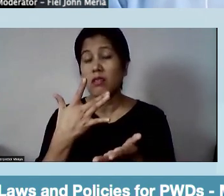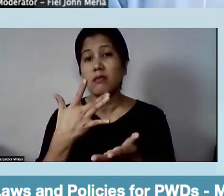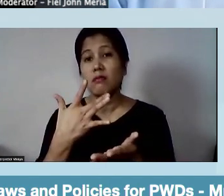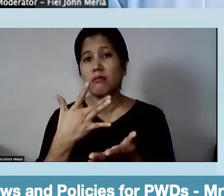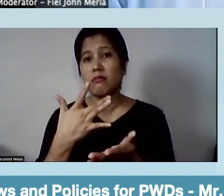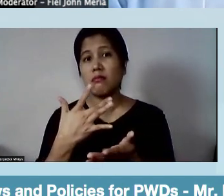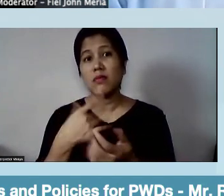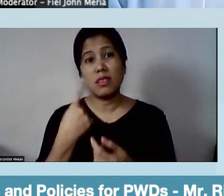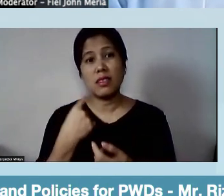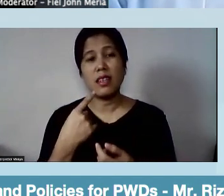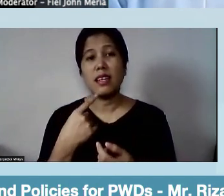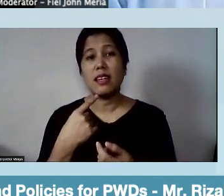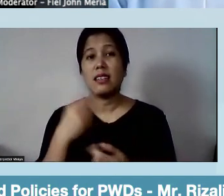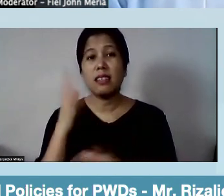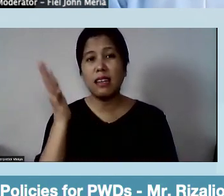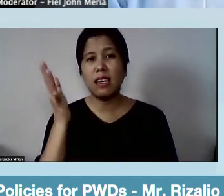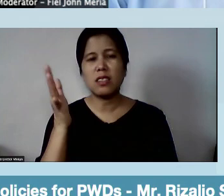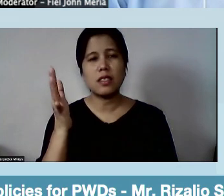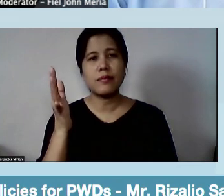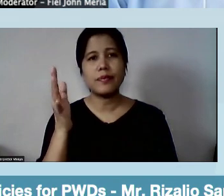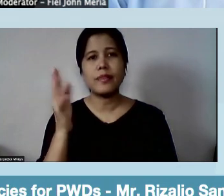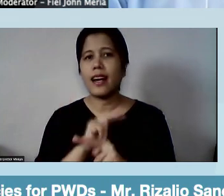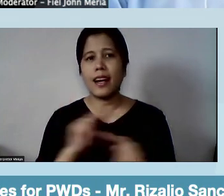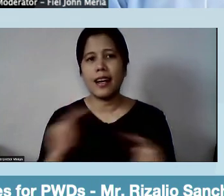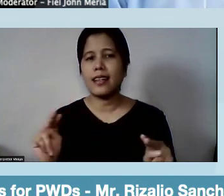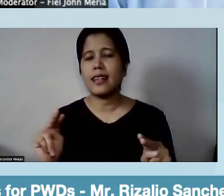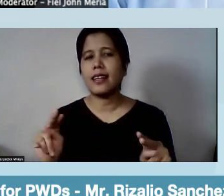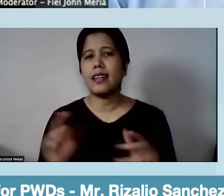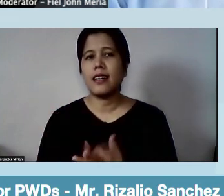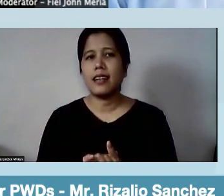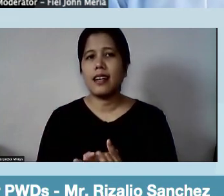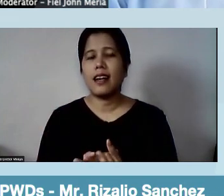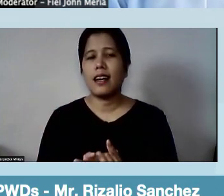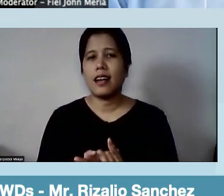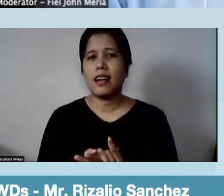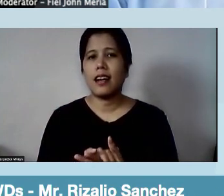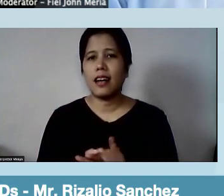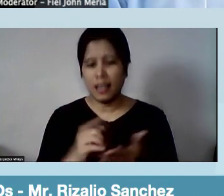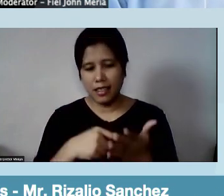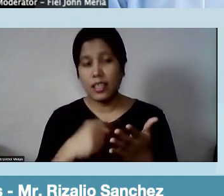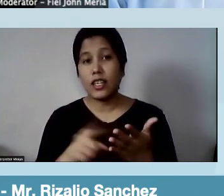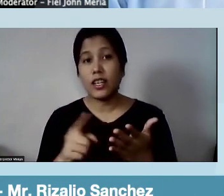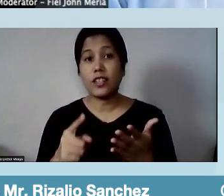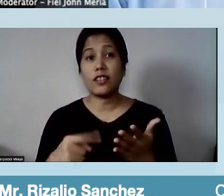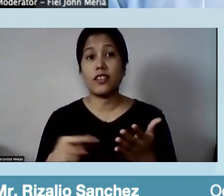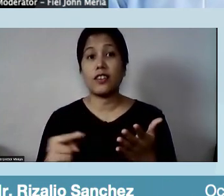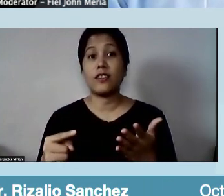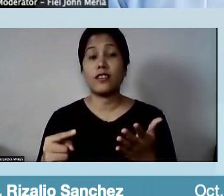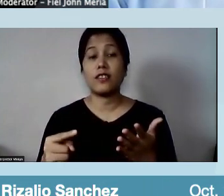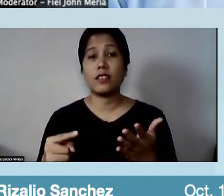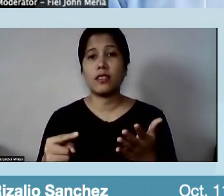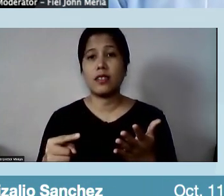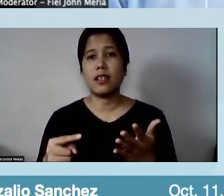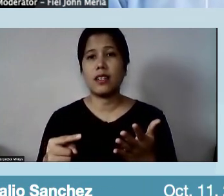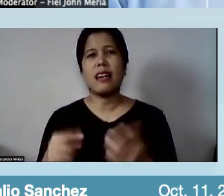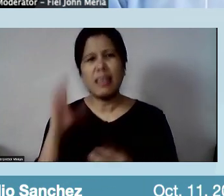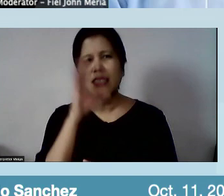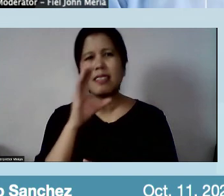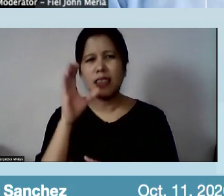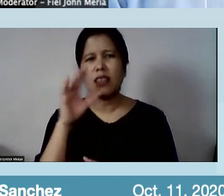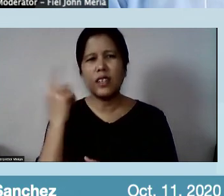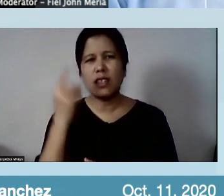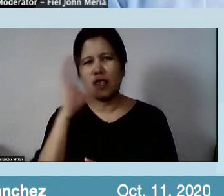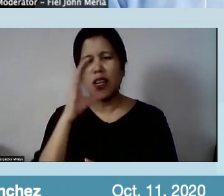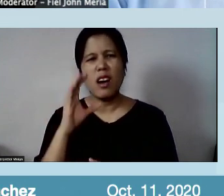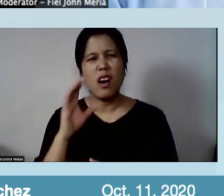mentioned in my lecture, untreated, undiagnosed ADHD can lead to all of this. So ako, lagi kong hinahanap, paano ka ba nung